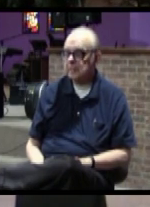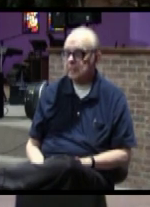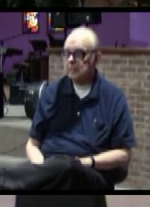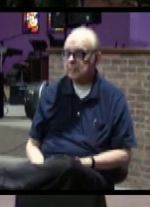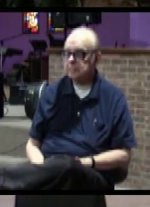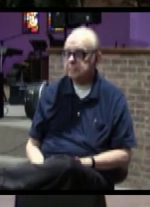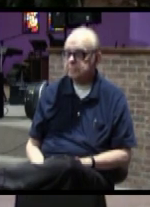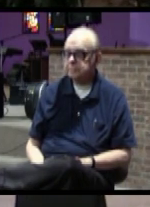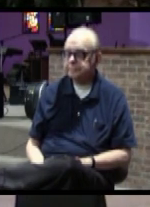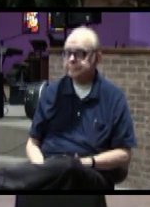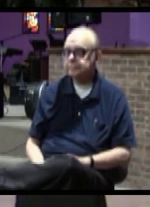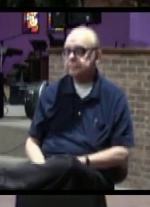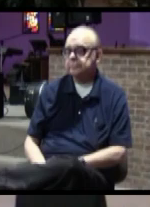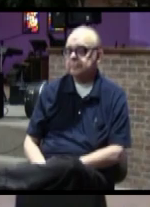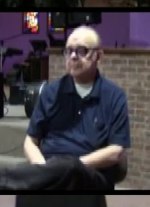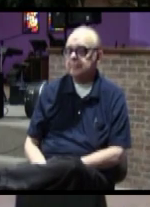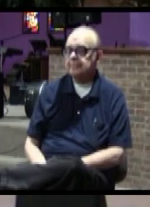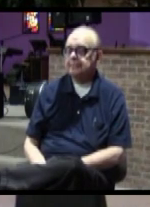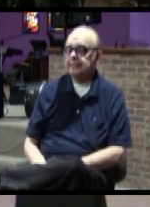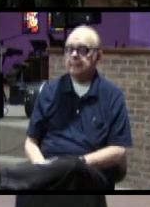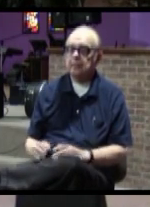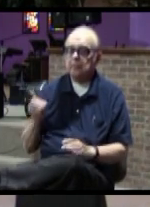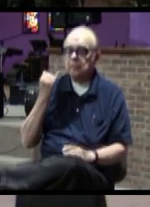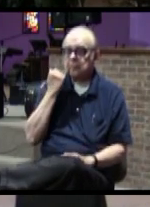is this.